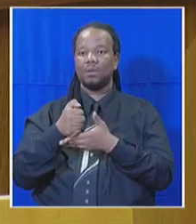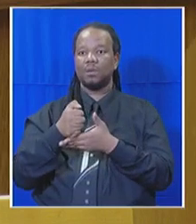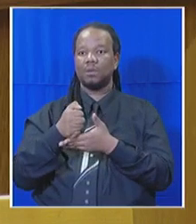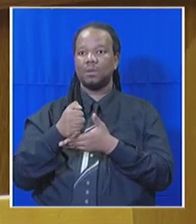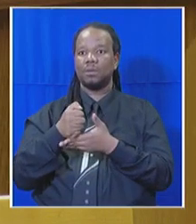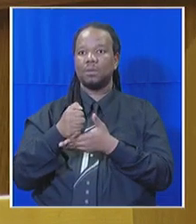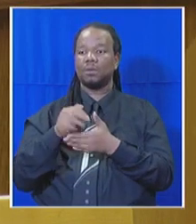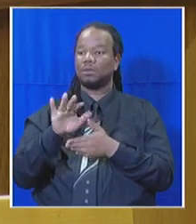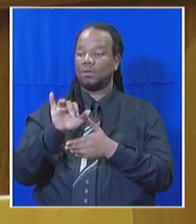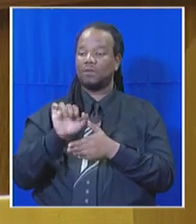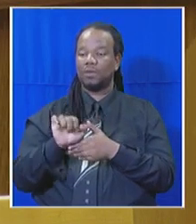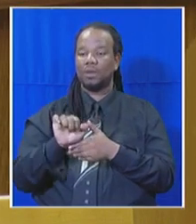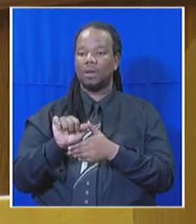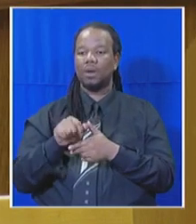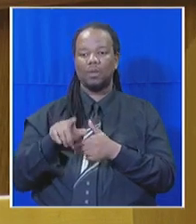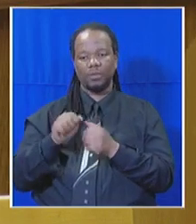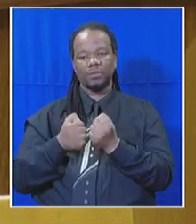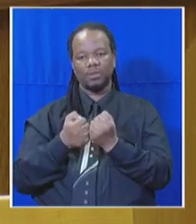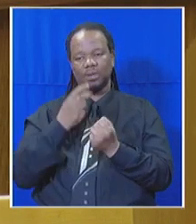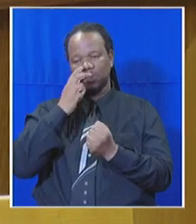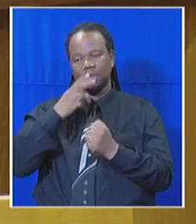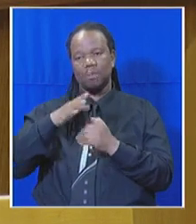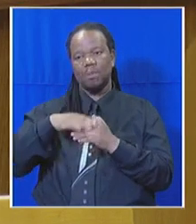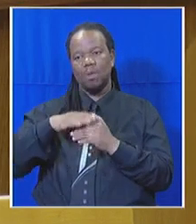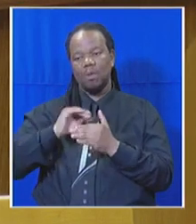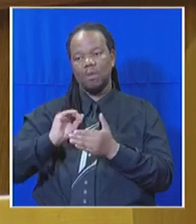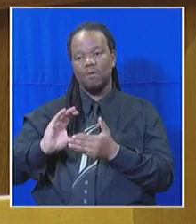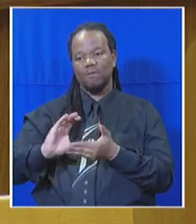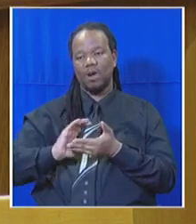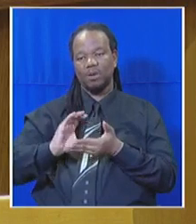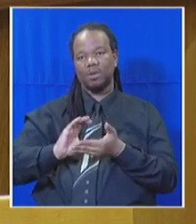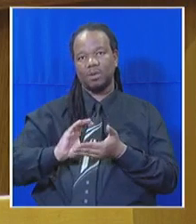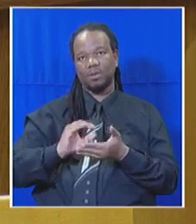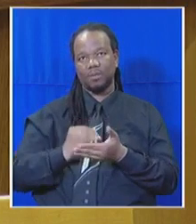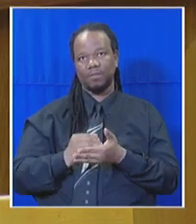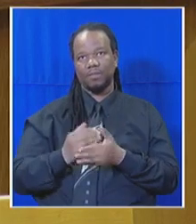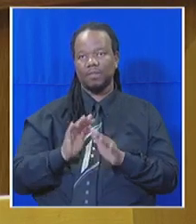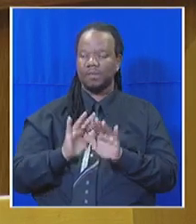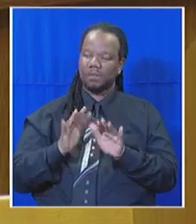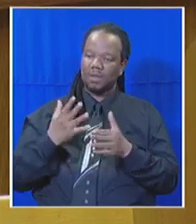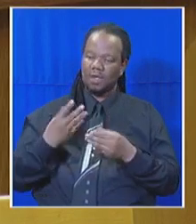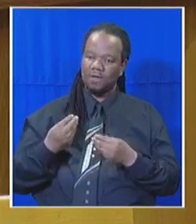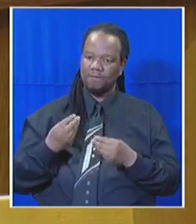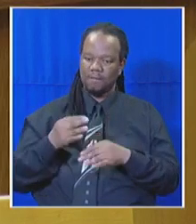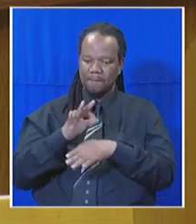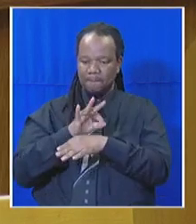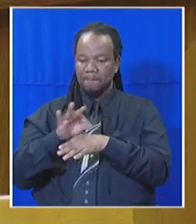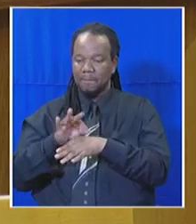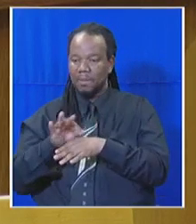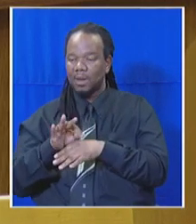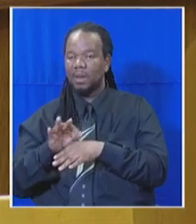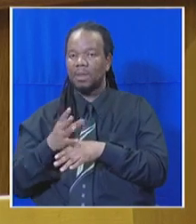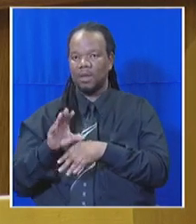because they have a heavy load and they have a plan that can